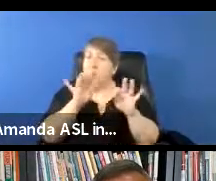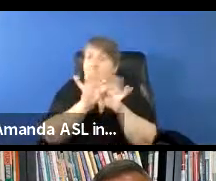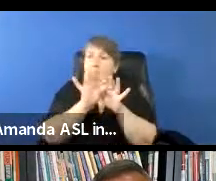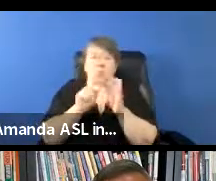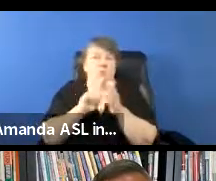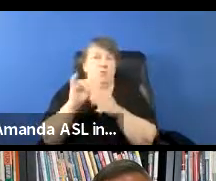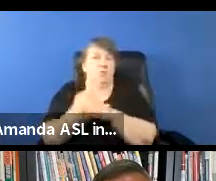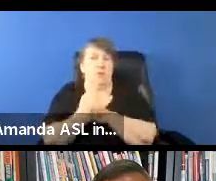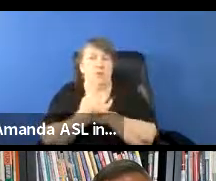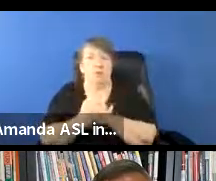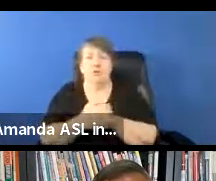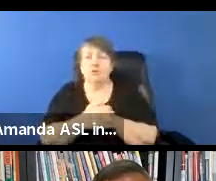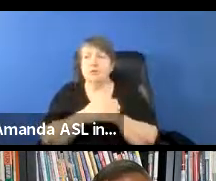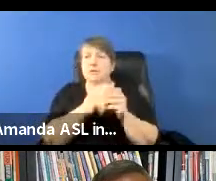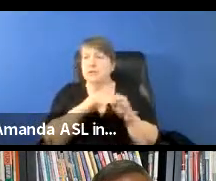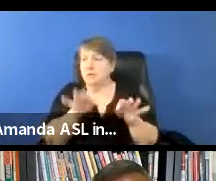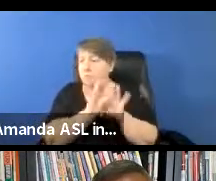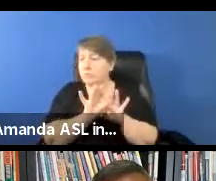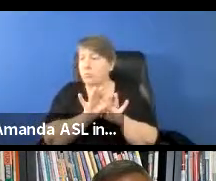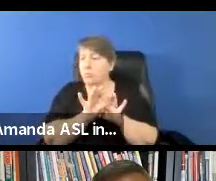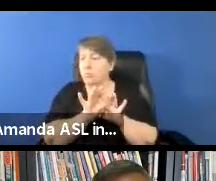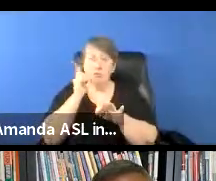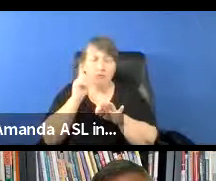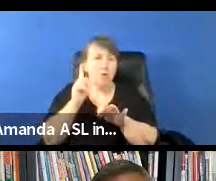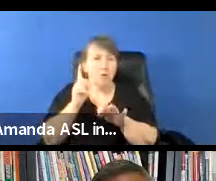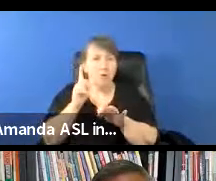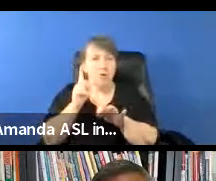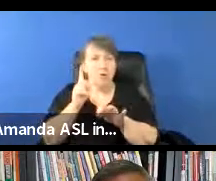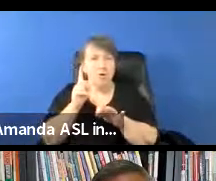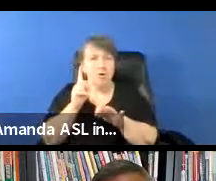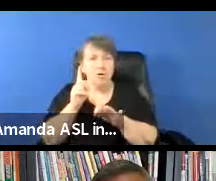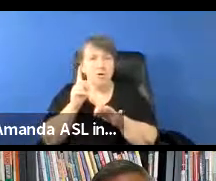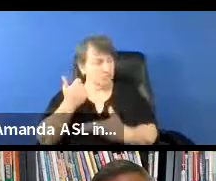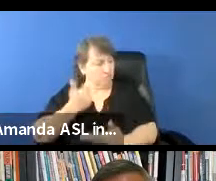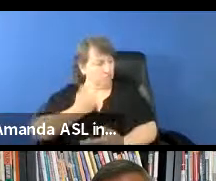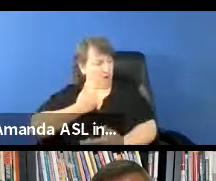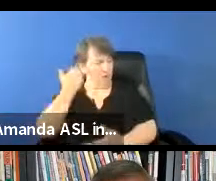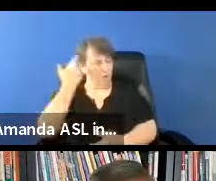project, for personal reasons, such an important,